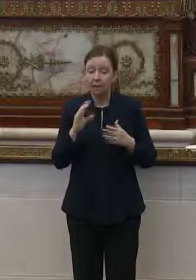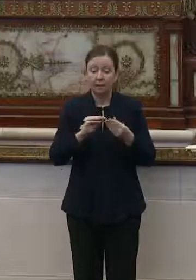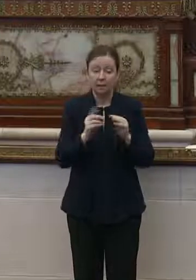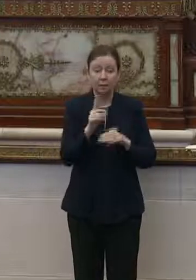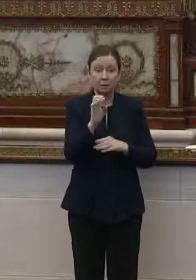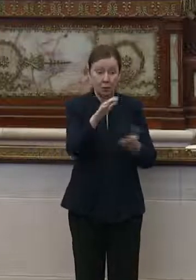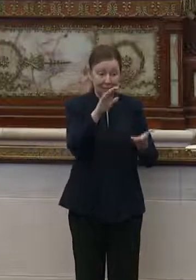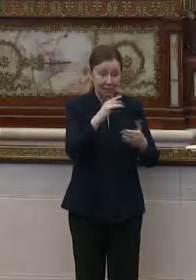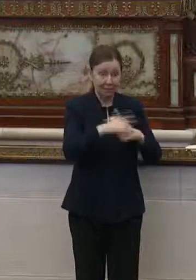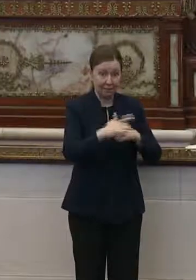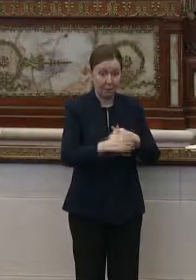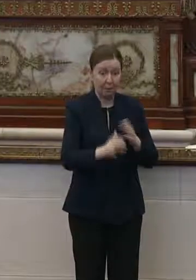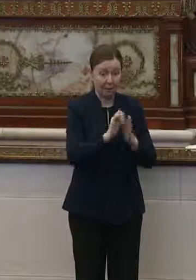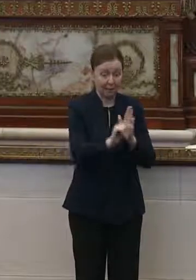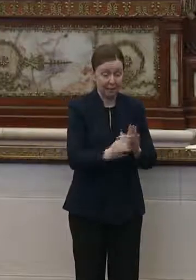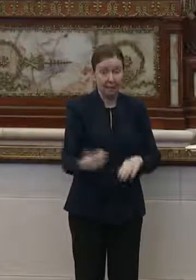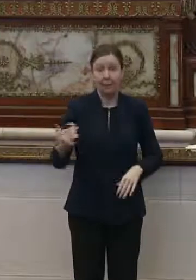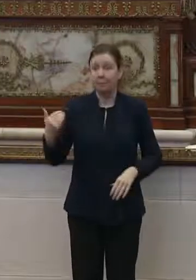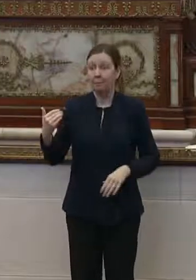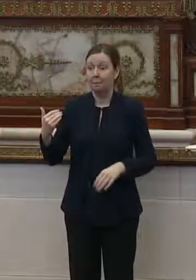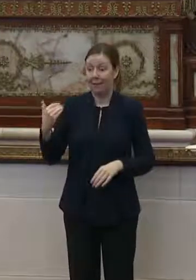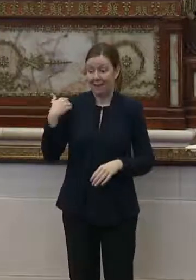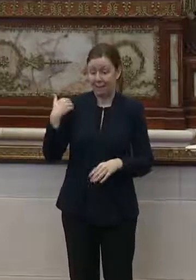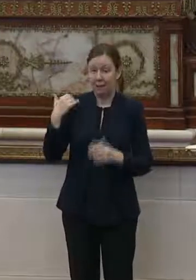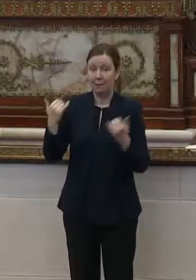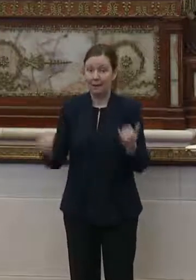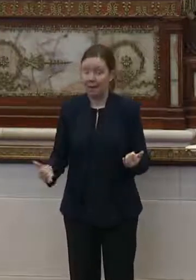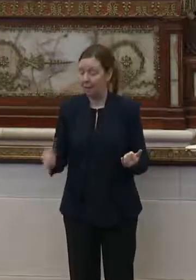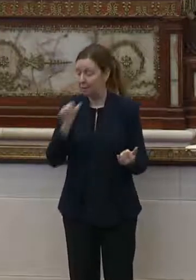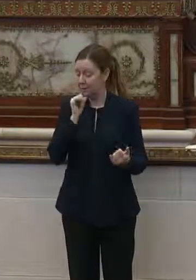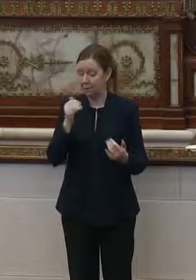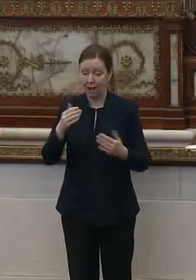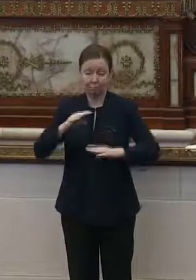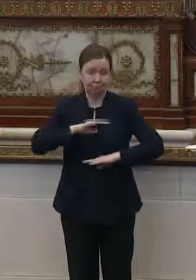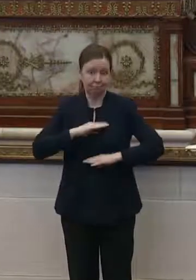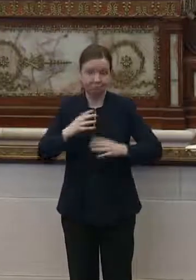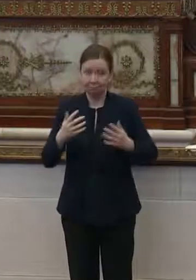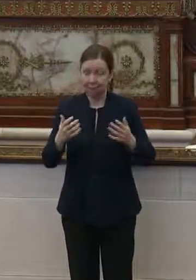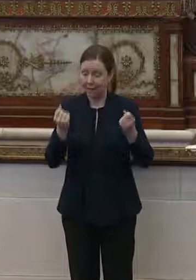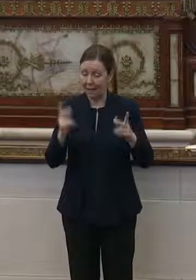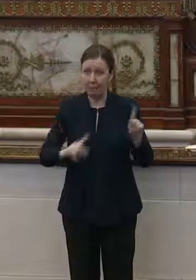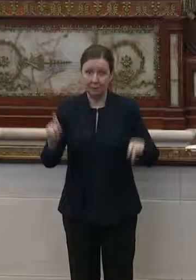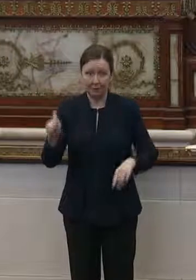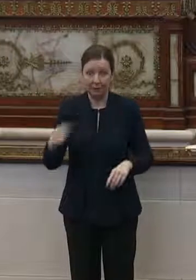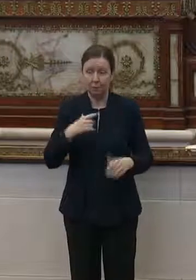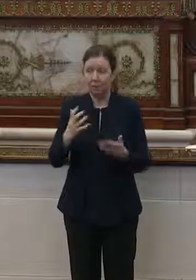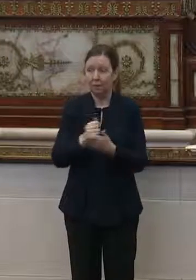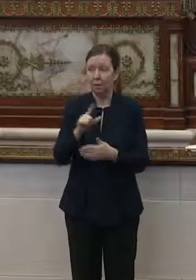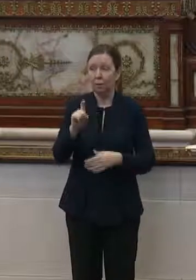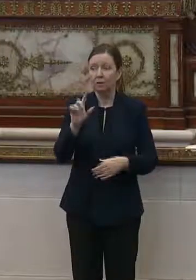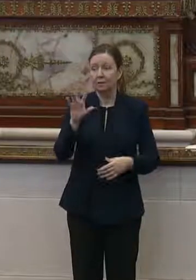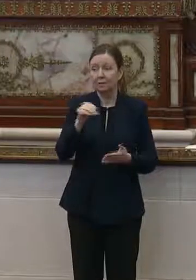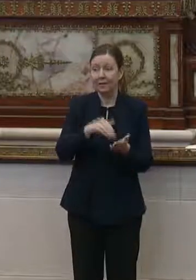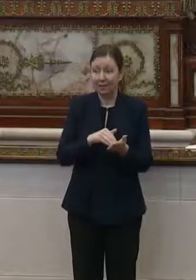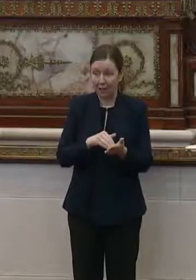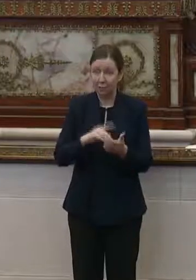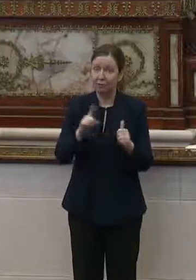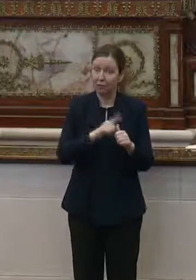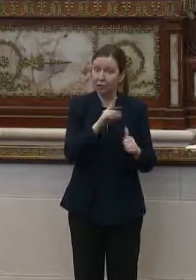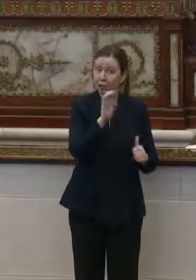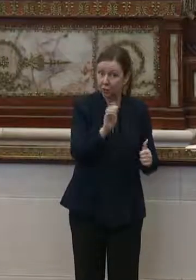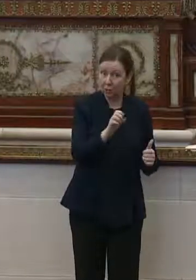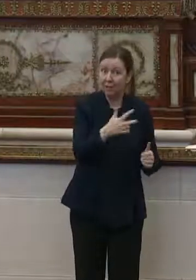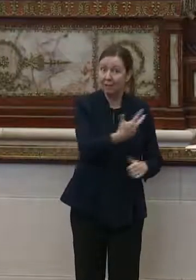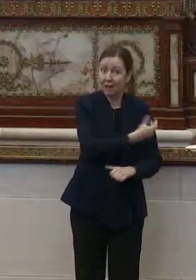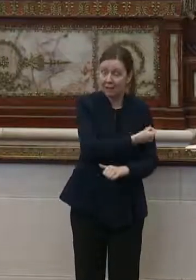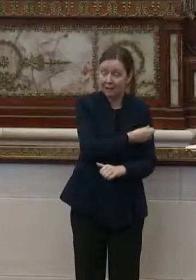to us then and now is nowhere near enough to meet this demand. As of this week, we have received approximately 150,000 first doses of